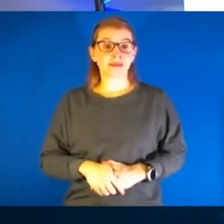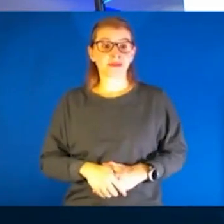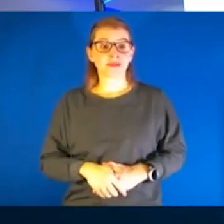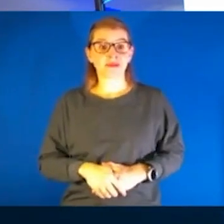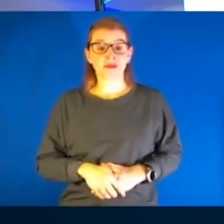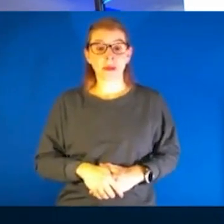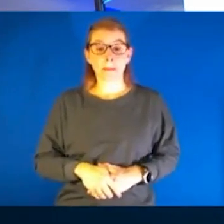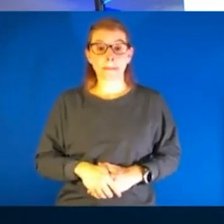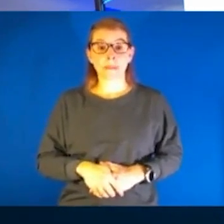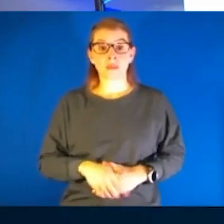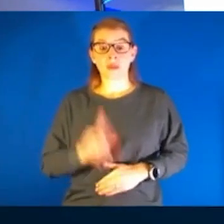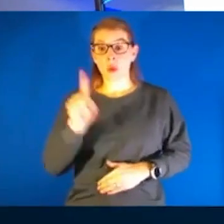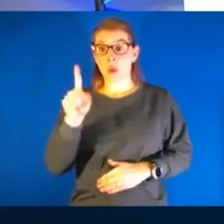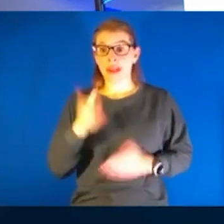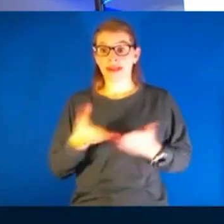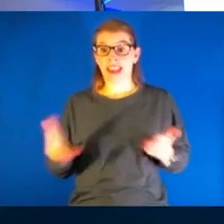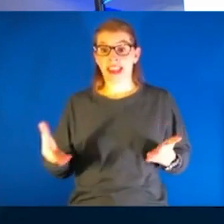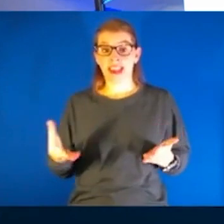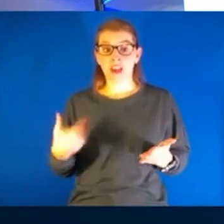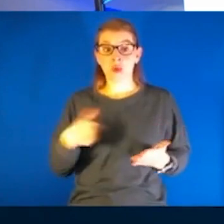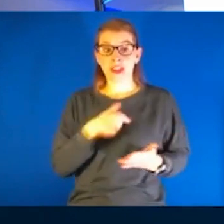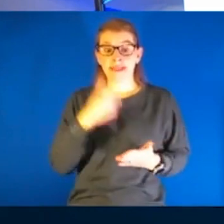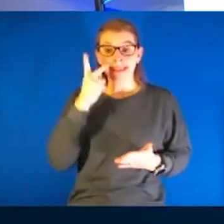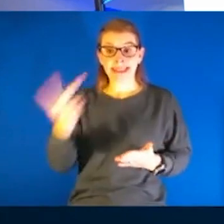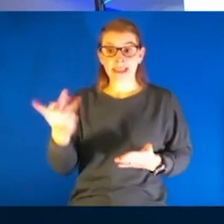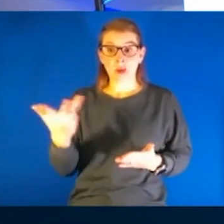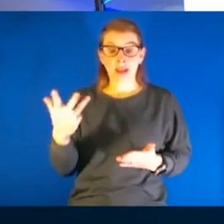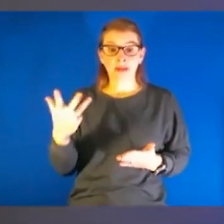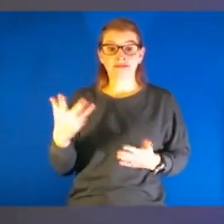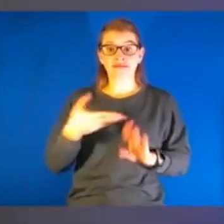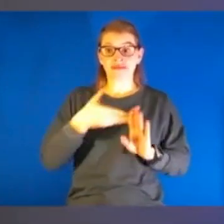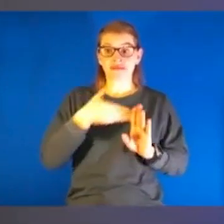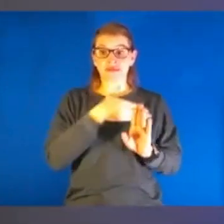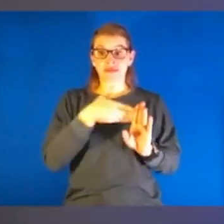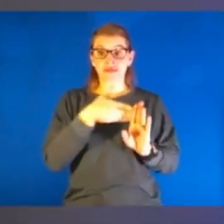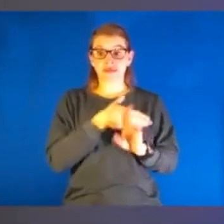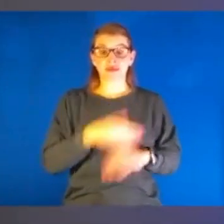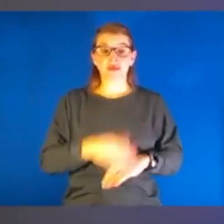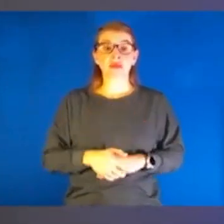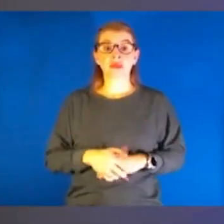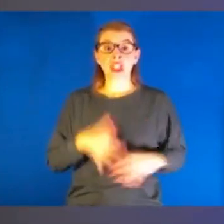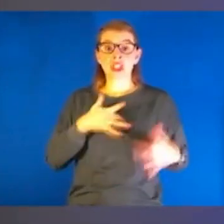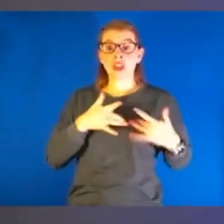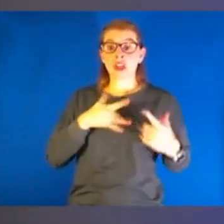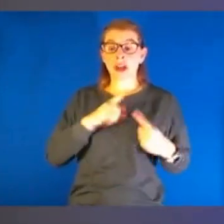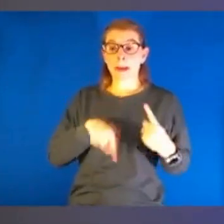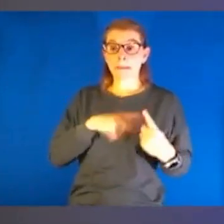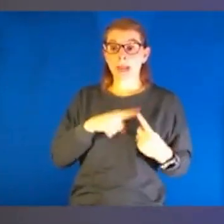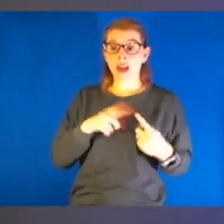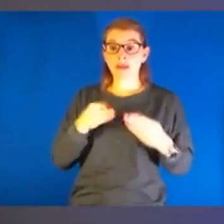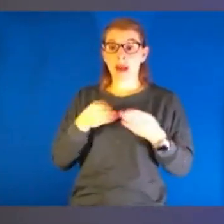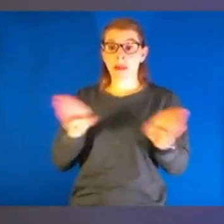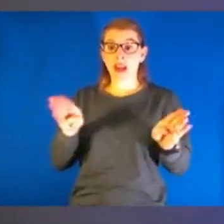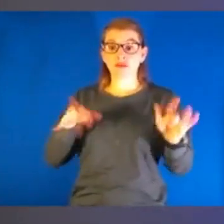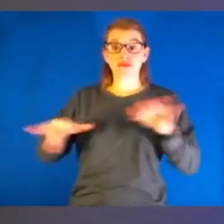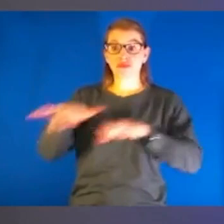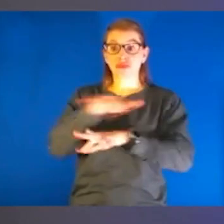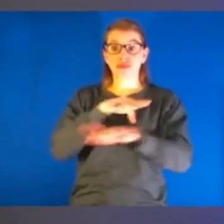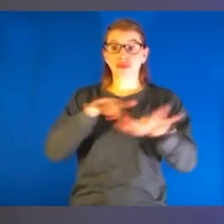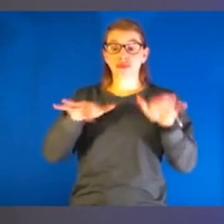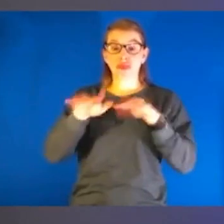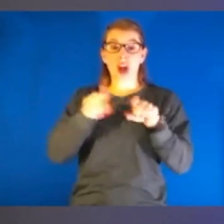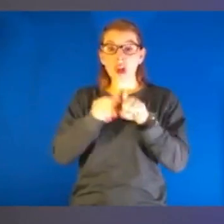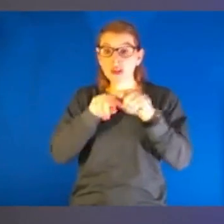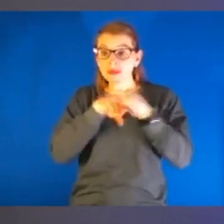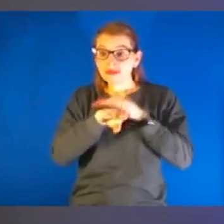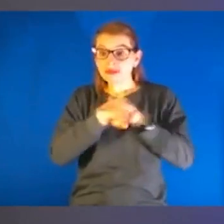things that I think we've all seen is, at least early on, concern about being out in public and accessing care. So we had